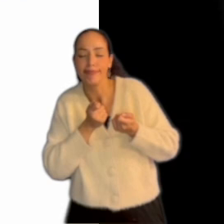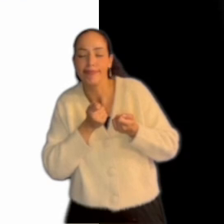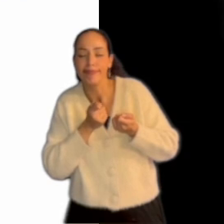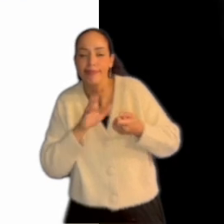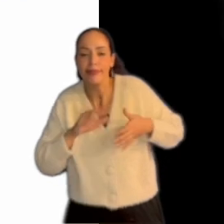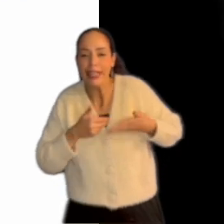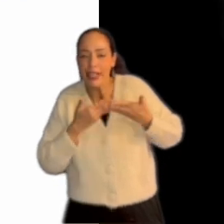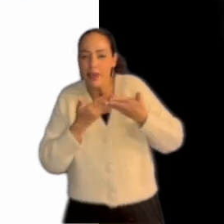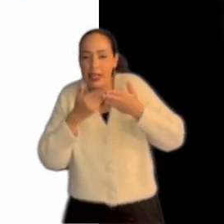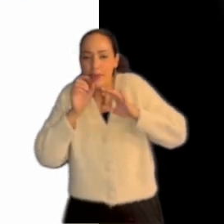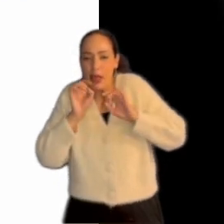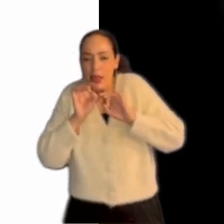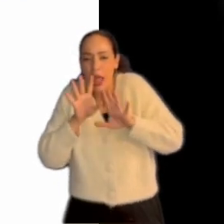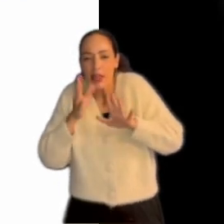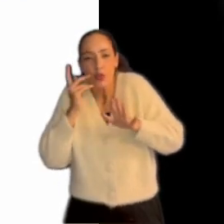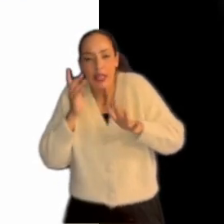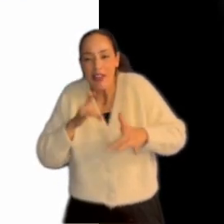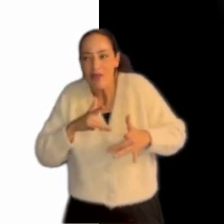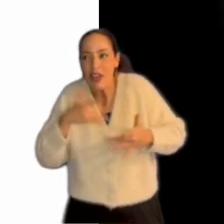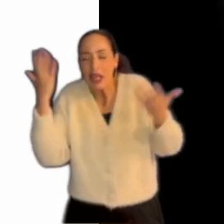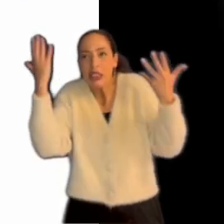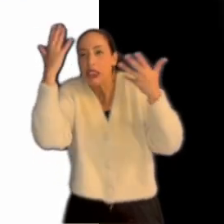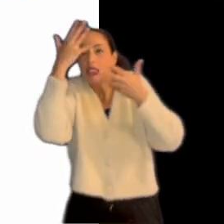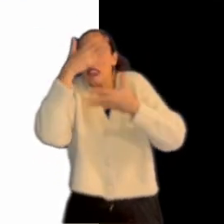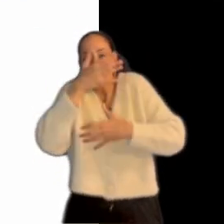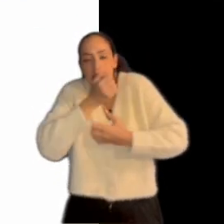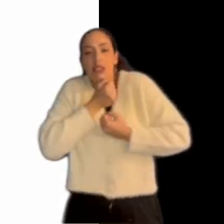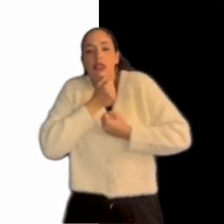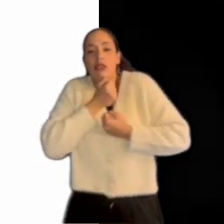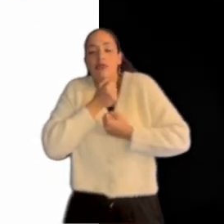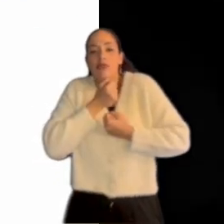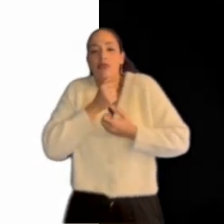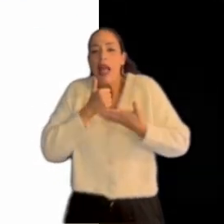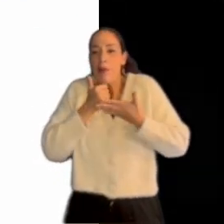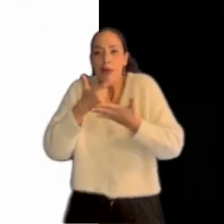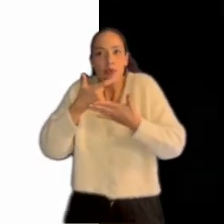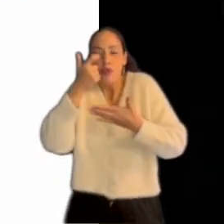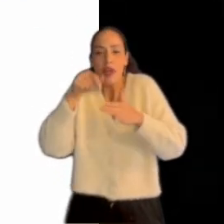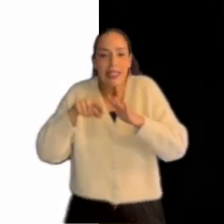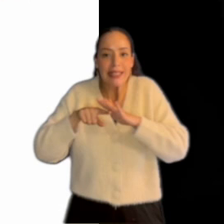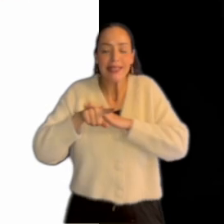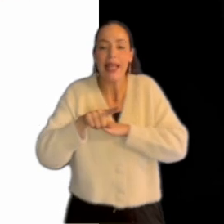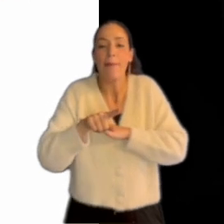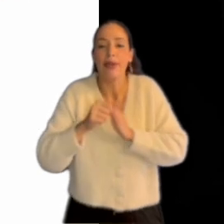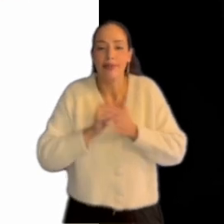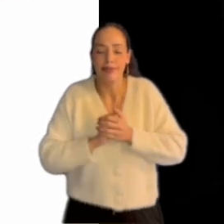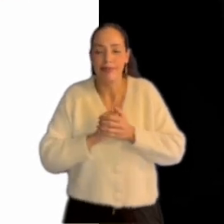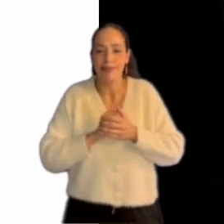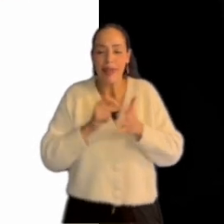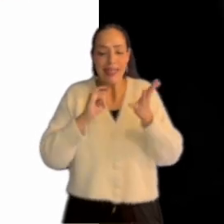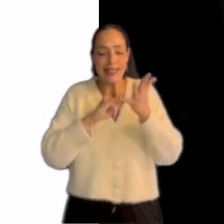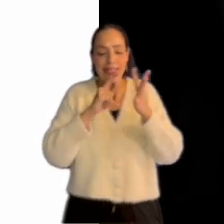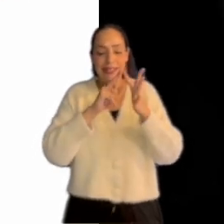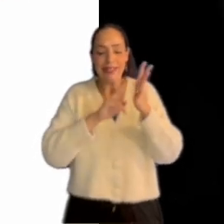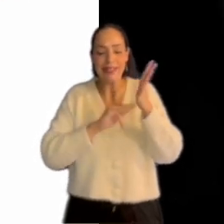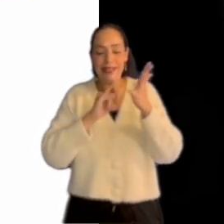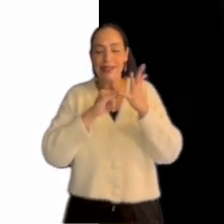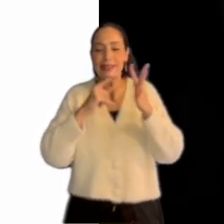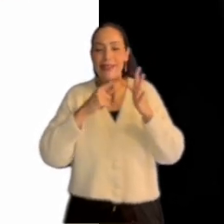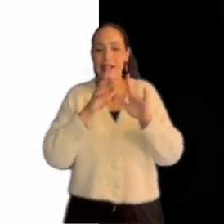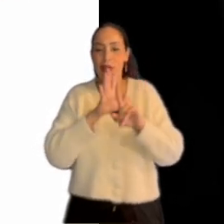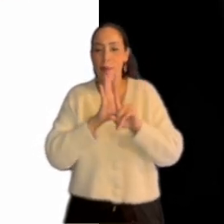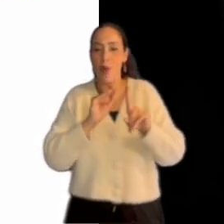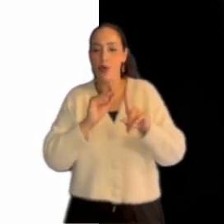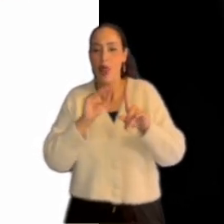The SENSE model is designed to provide a framework for the delivery of trauma-informed interventions, which can be applied across a range of contexts.